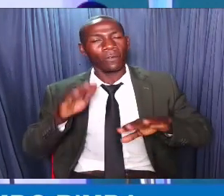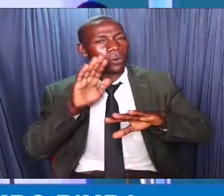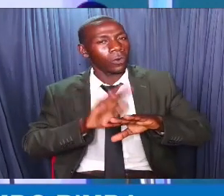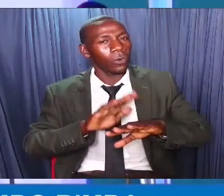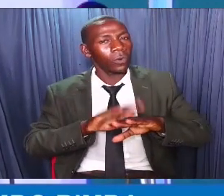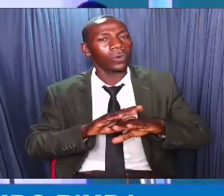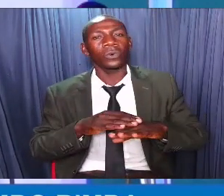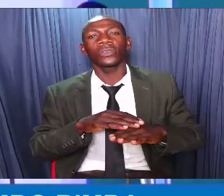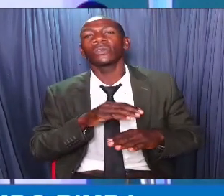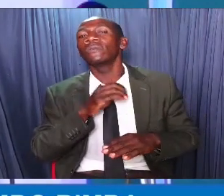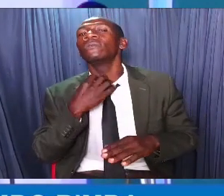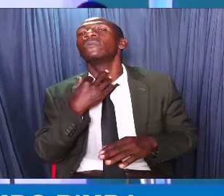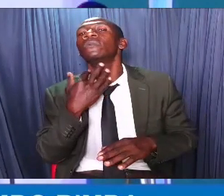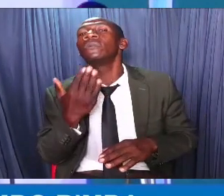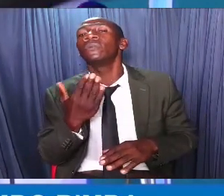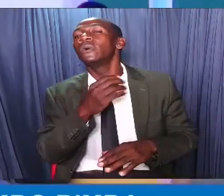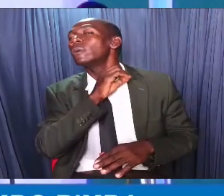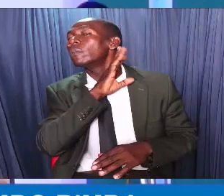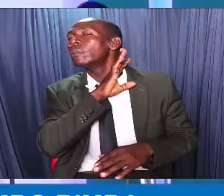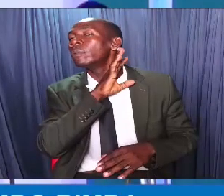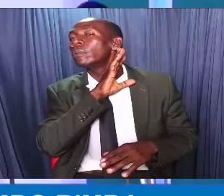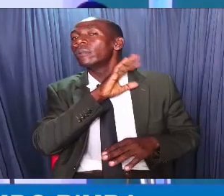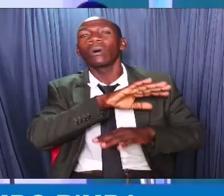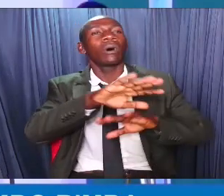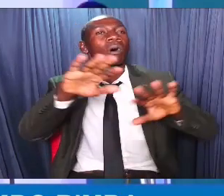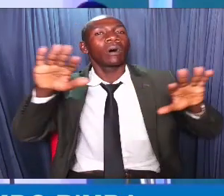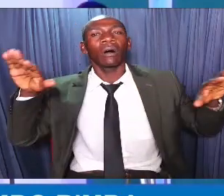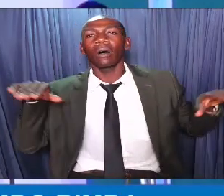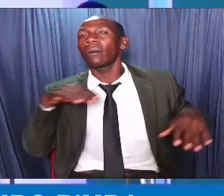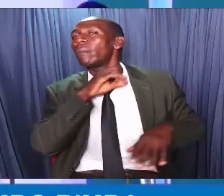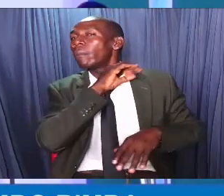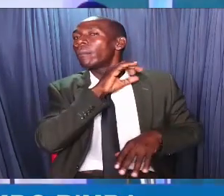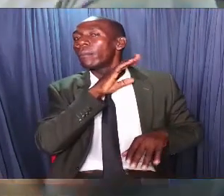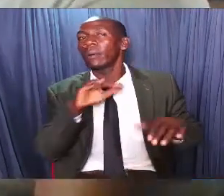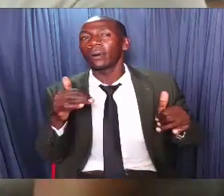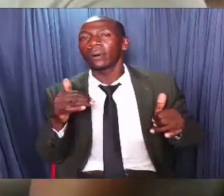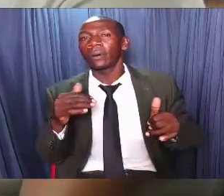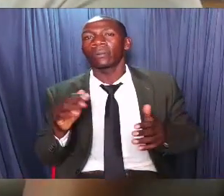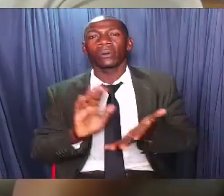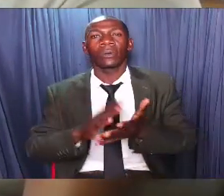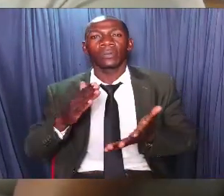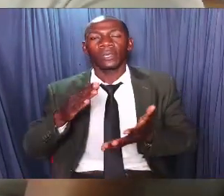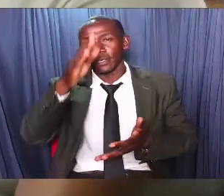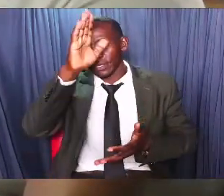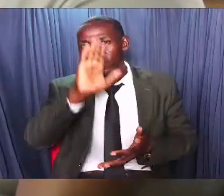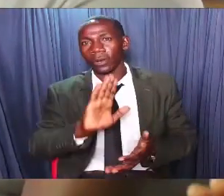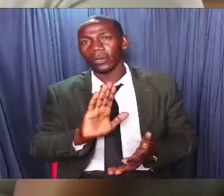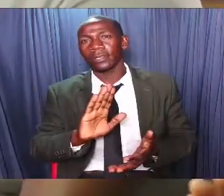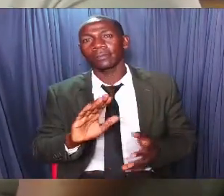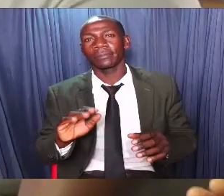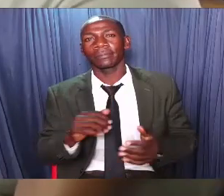all the machines to be given enough sound. Kufunika huko kote Mariakani. And covering entire Mariakani. Maana tunakuwa tunamsifu Mungu. Because we are praising